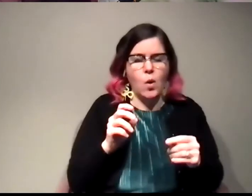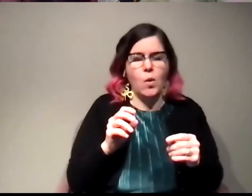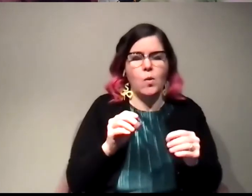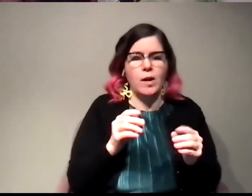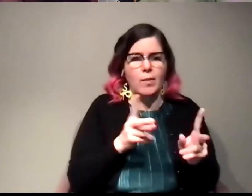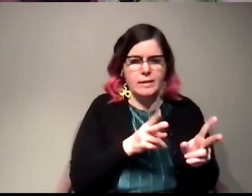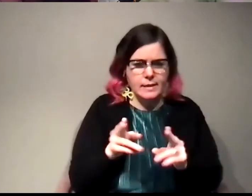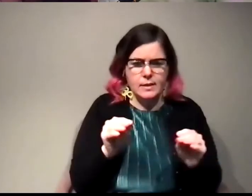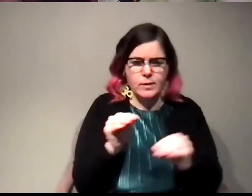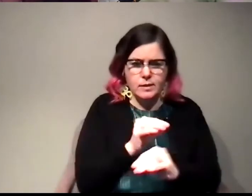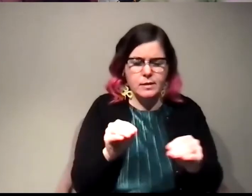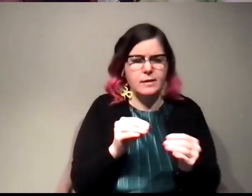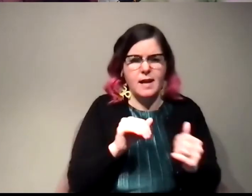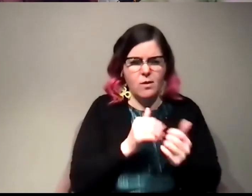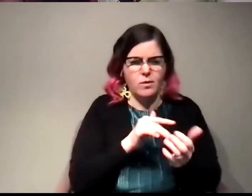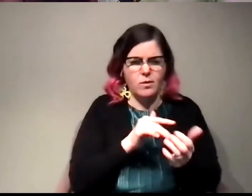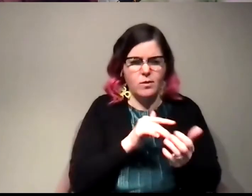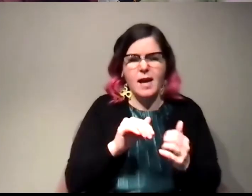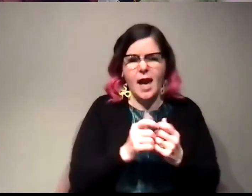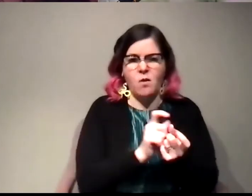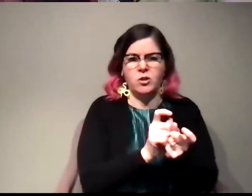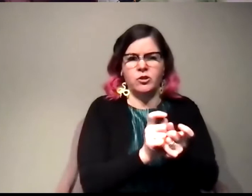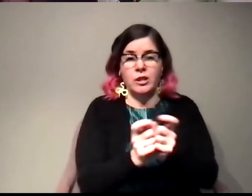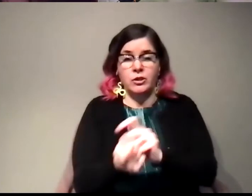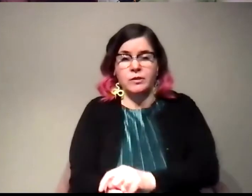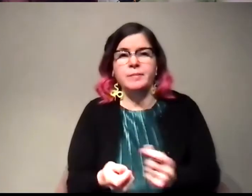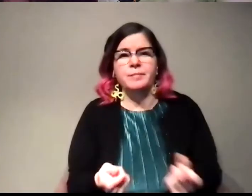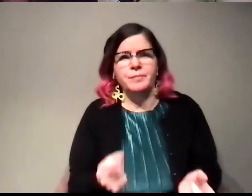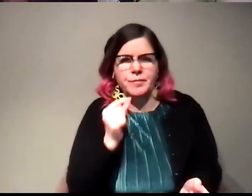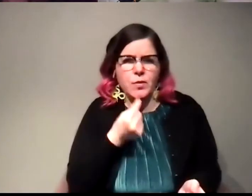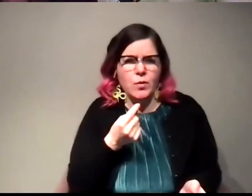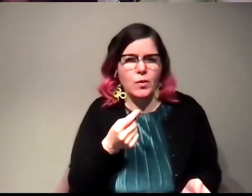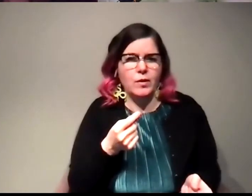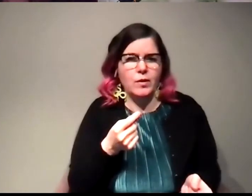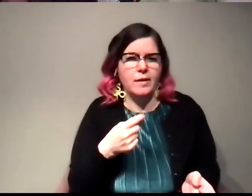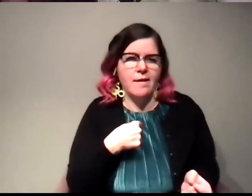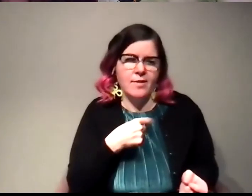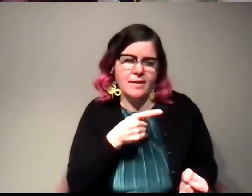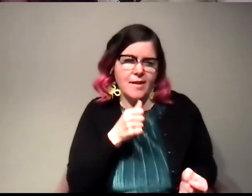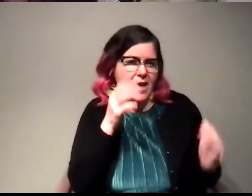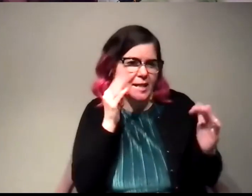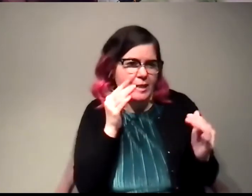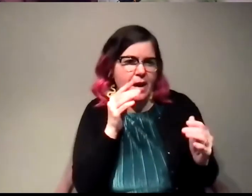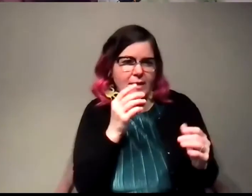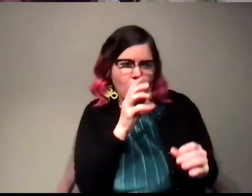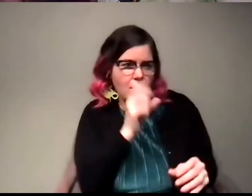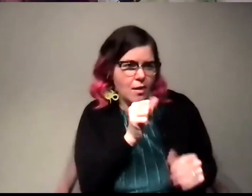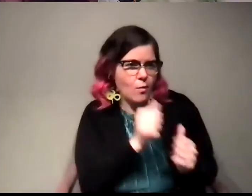it, how it changes over time. I think it was really cool because that's not something I really came in expecting to be so interested in and fascinated